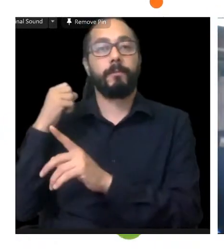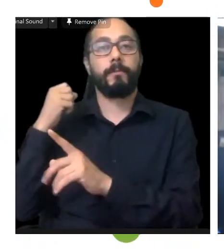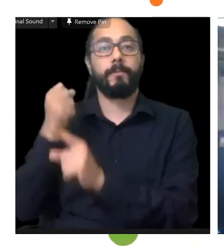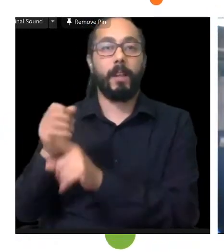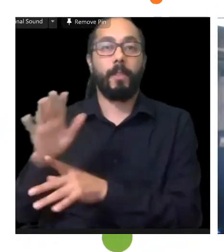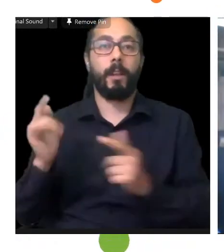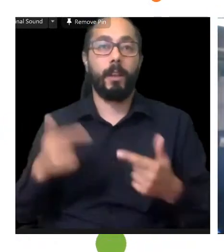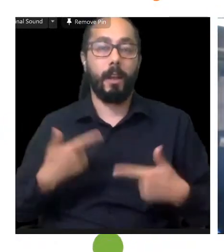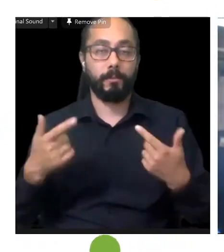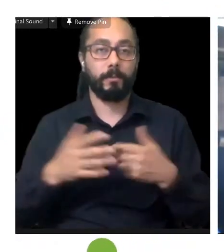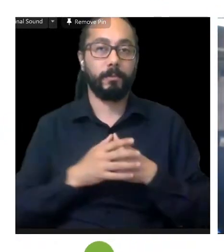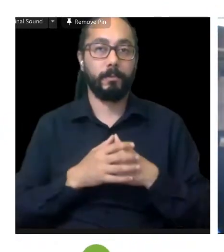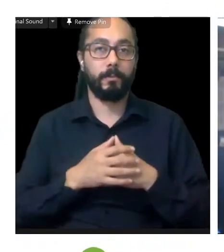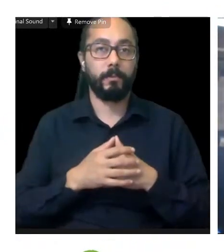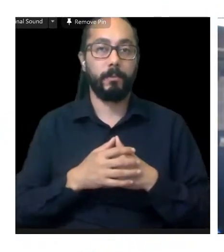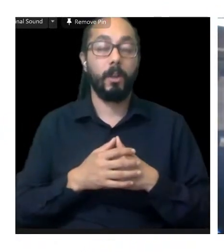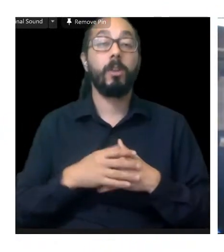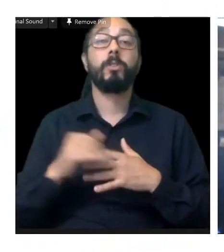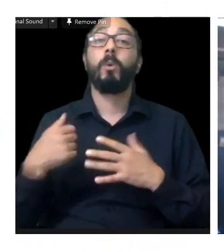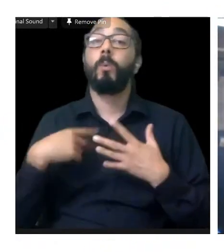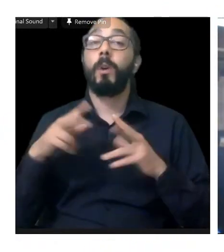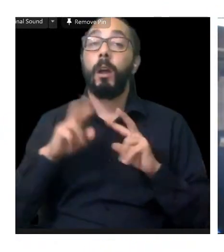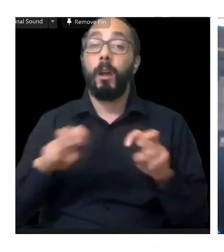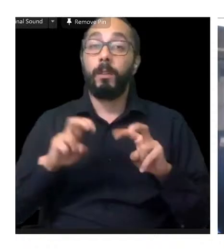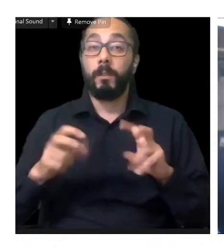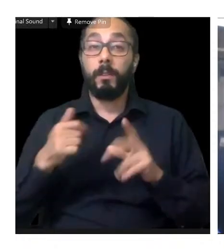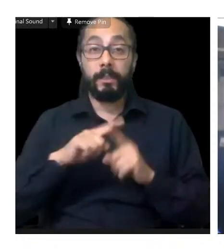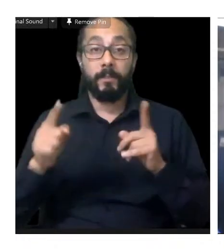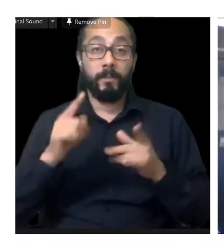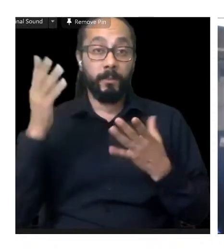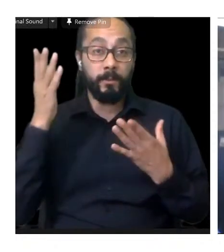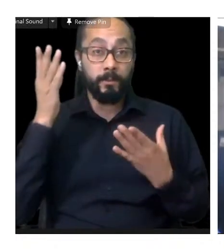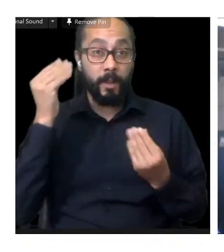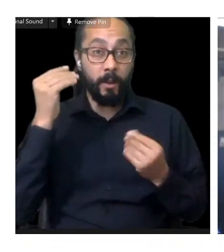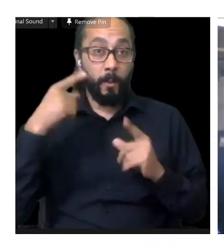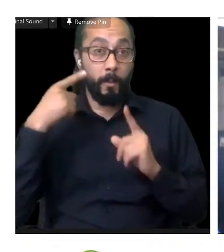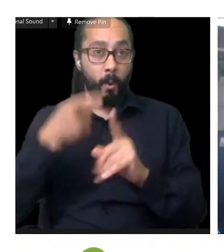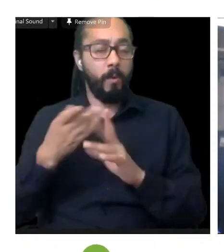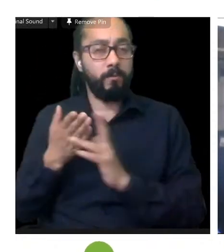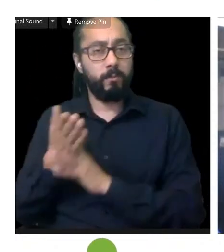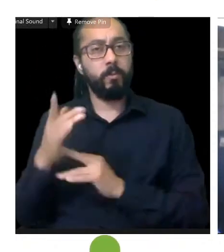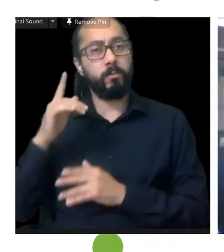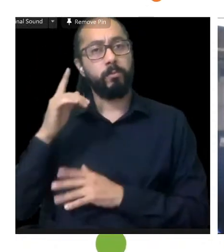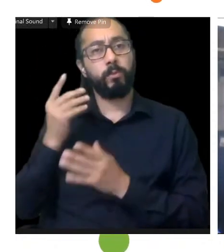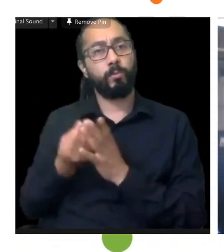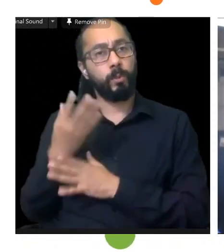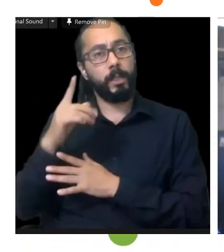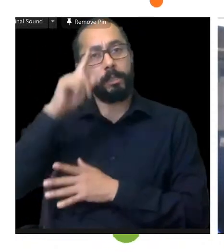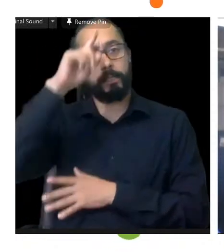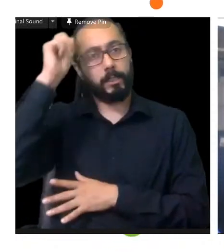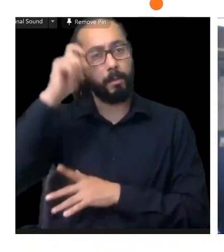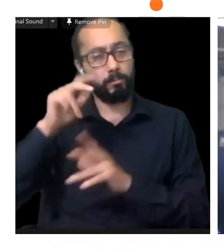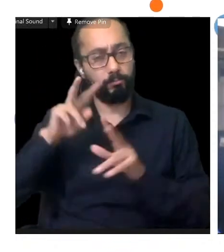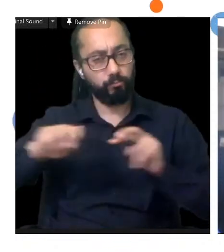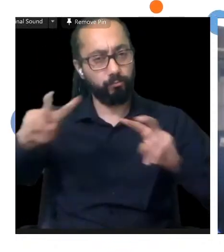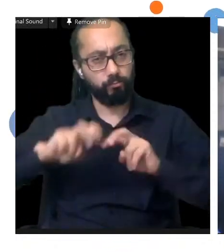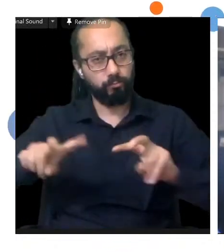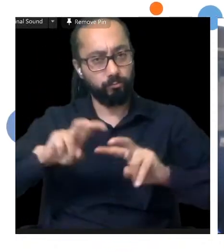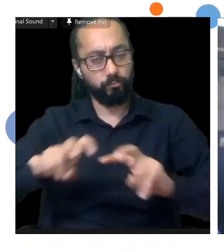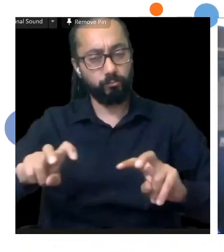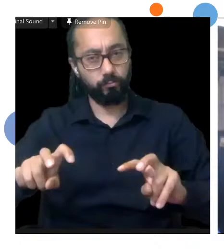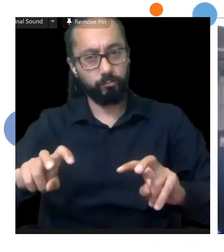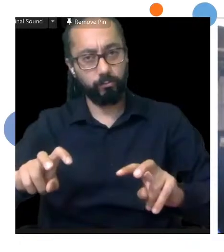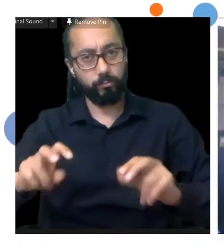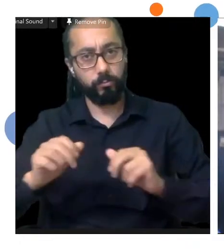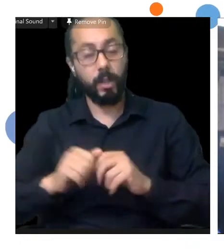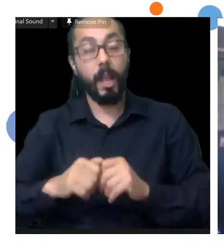data points that we looked at over the spring and summer months genuinely impacted and informed adjustments that we